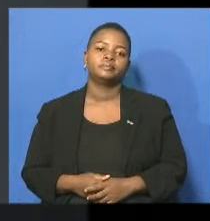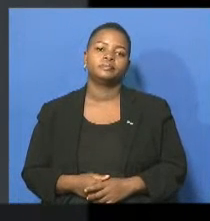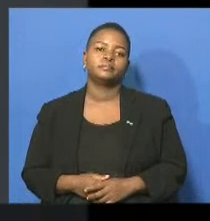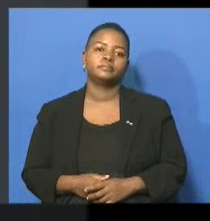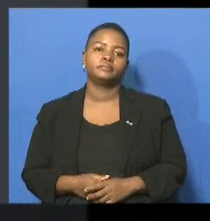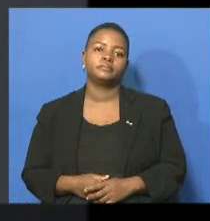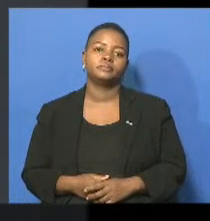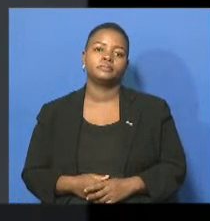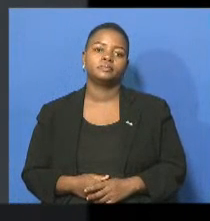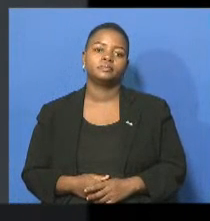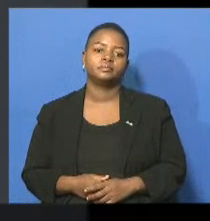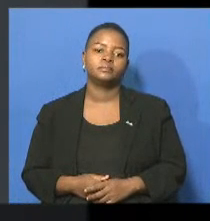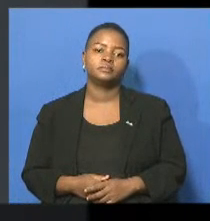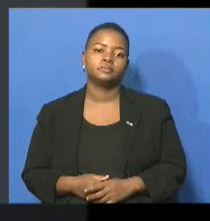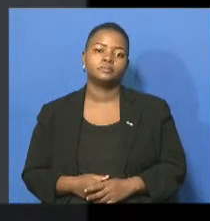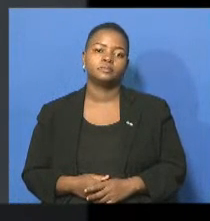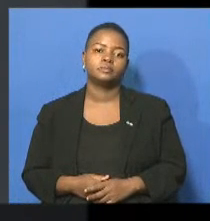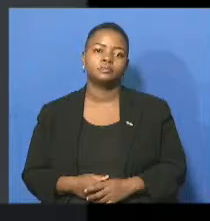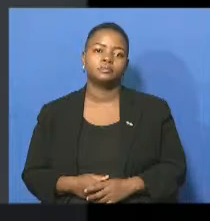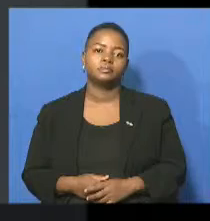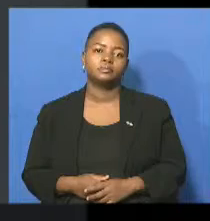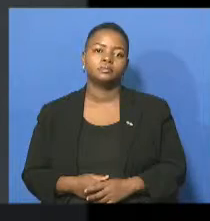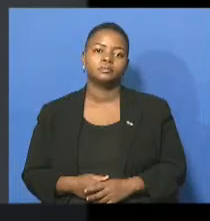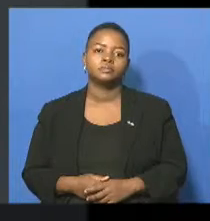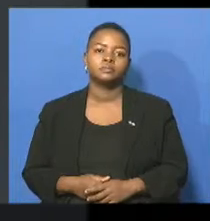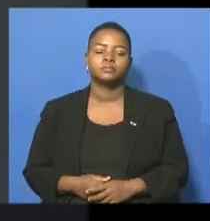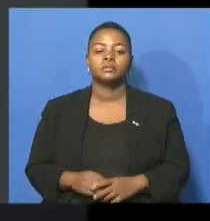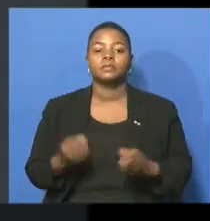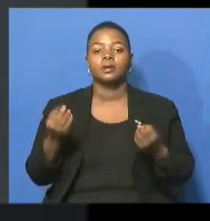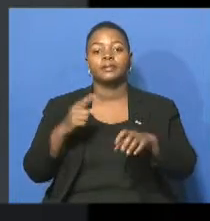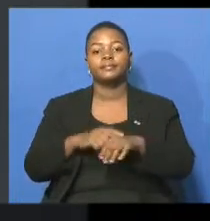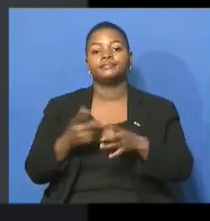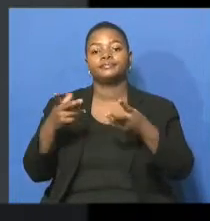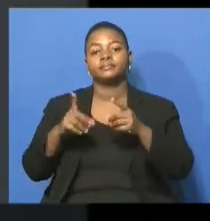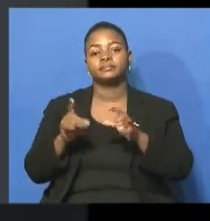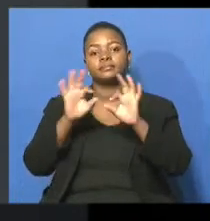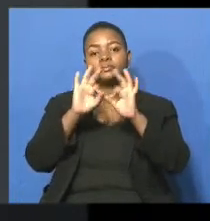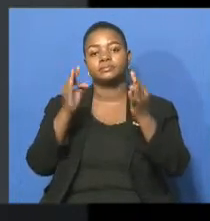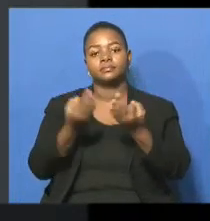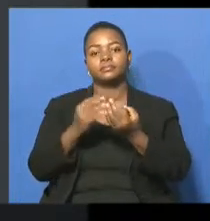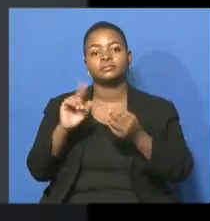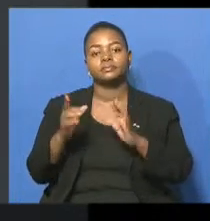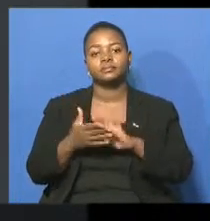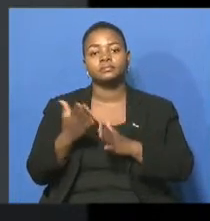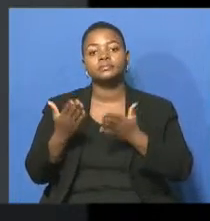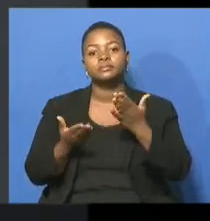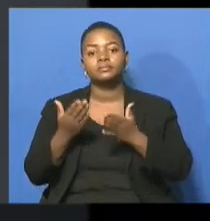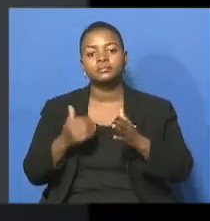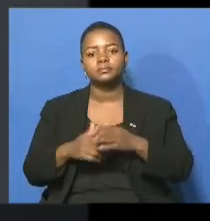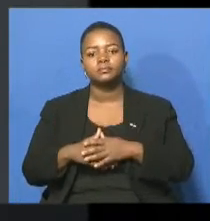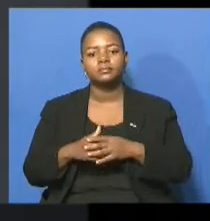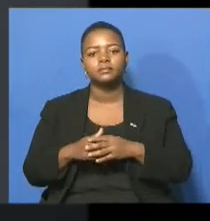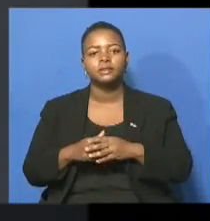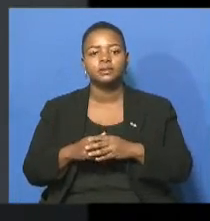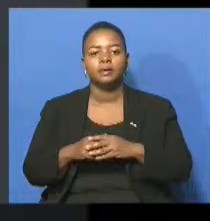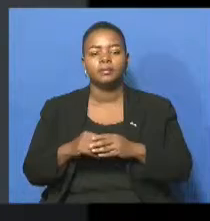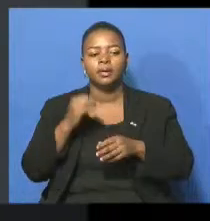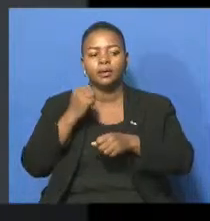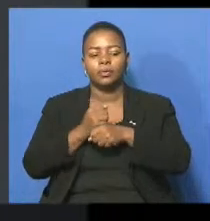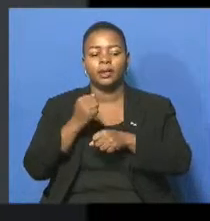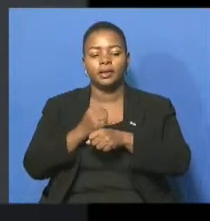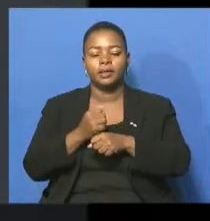And like I've said, the risk is more common in families where there's some interdependence and there's some